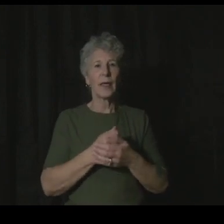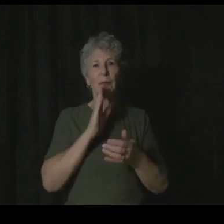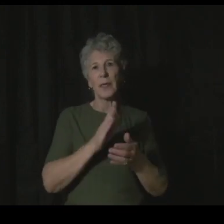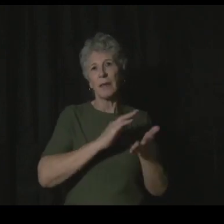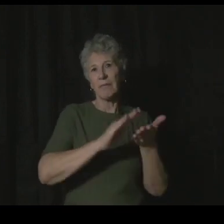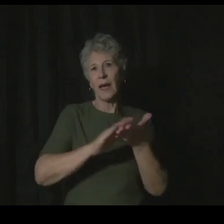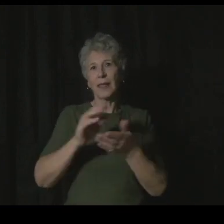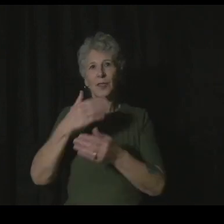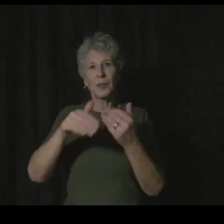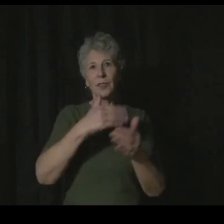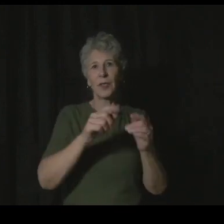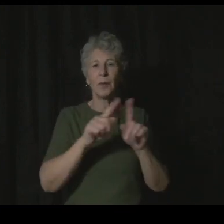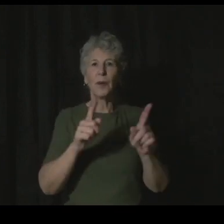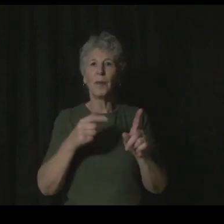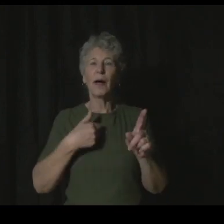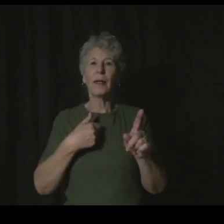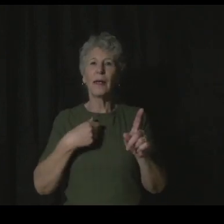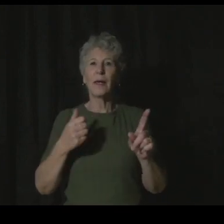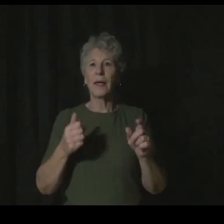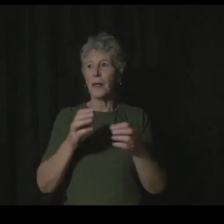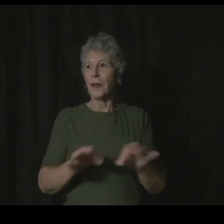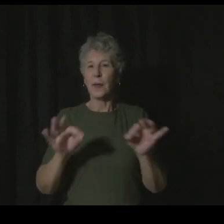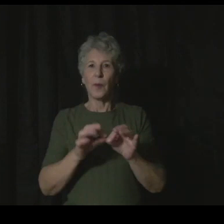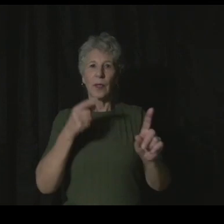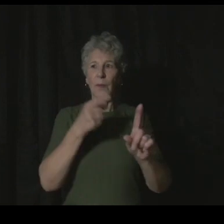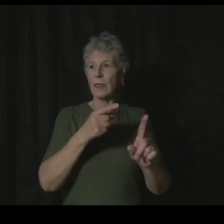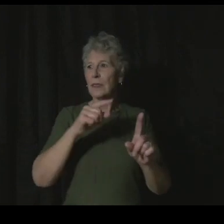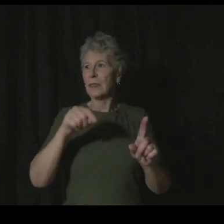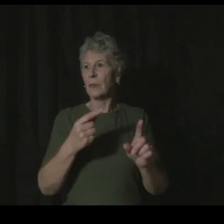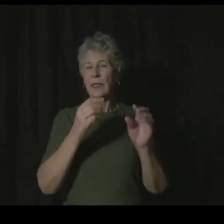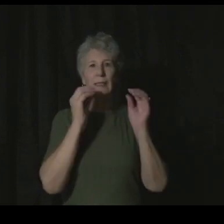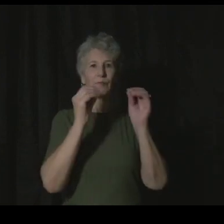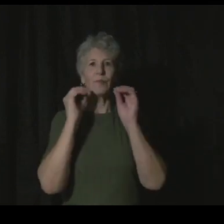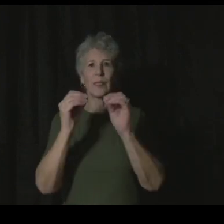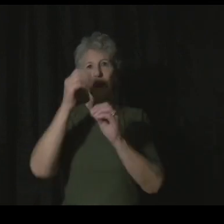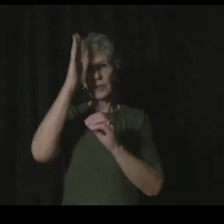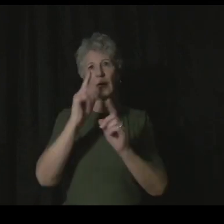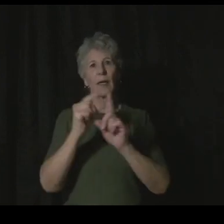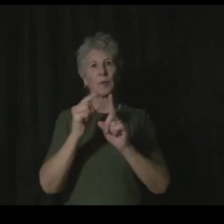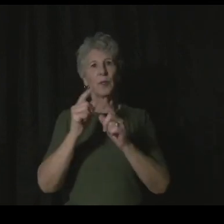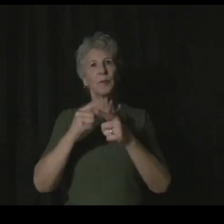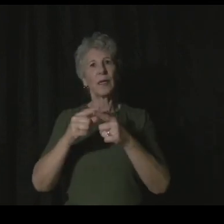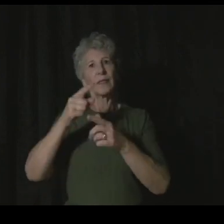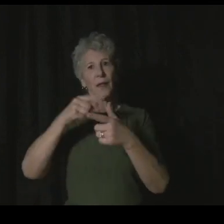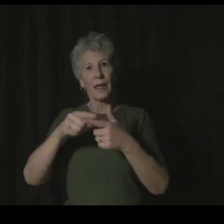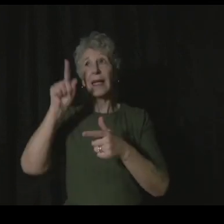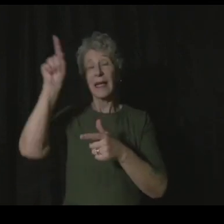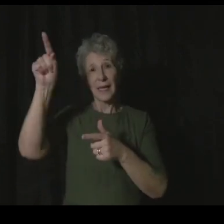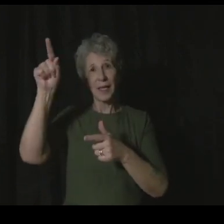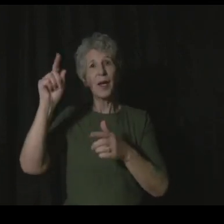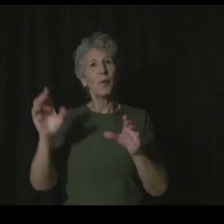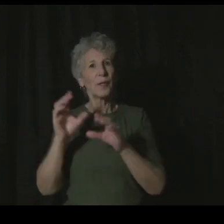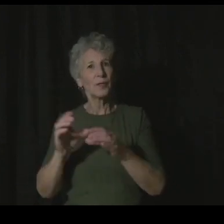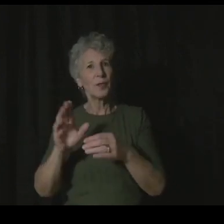main goal in ministry has always been simply to teach God's word, because then he will accomplish his will